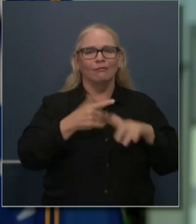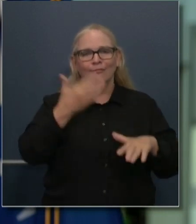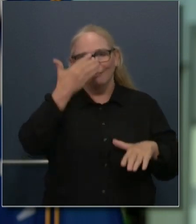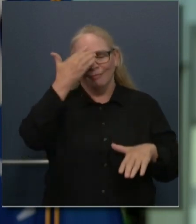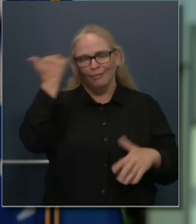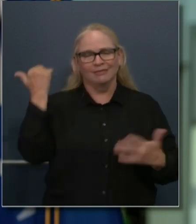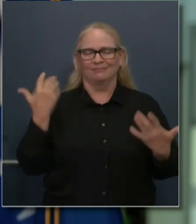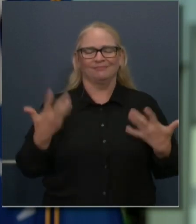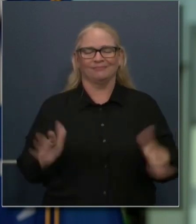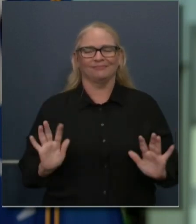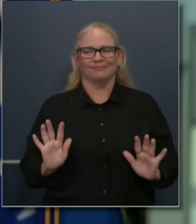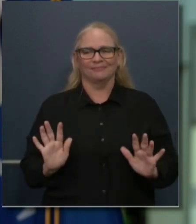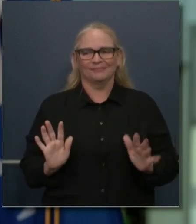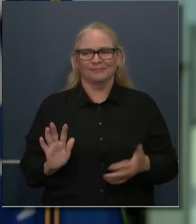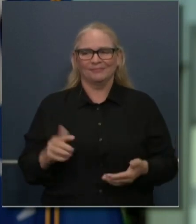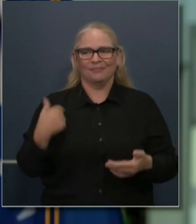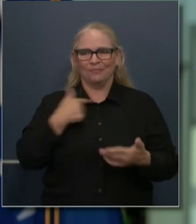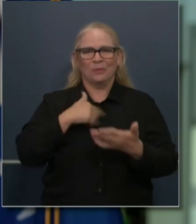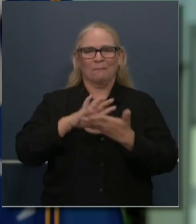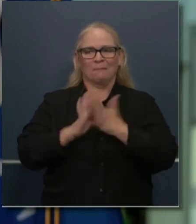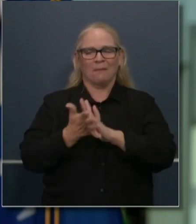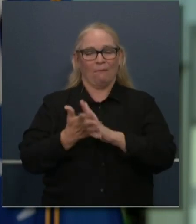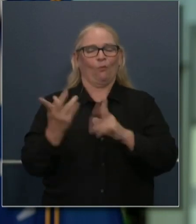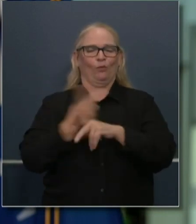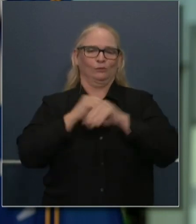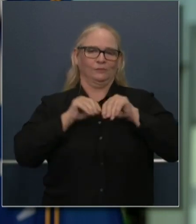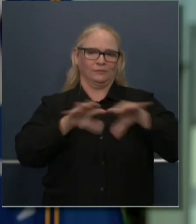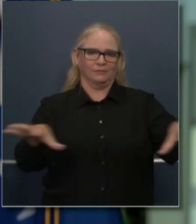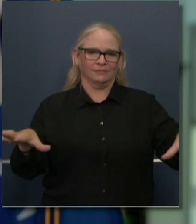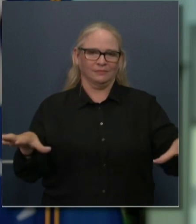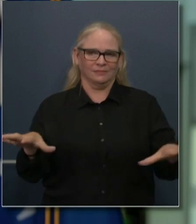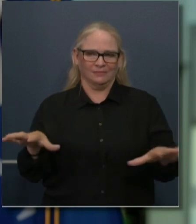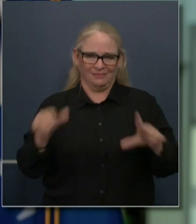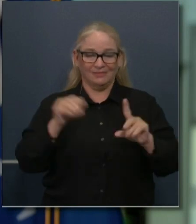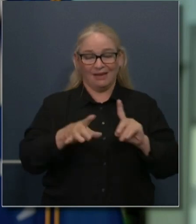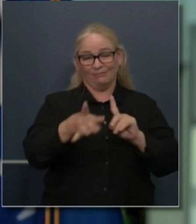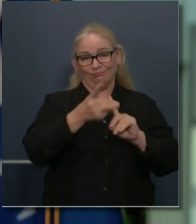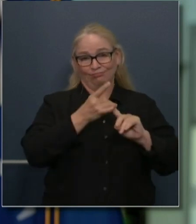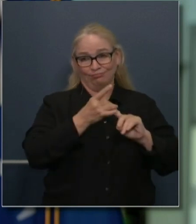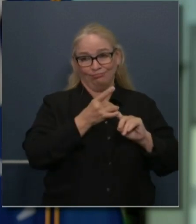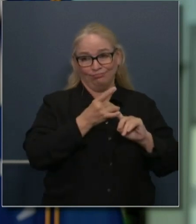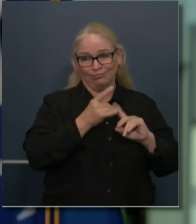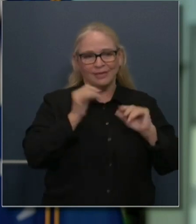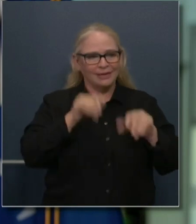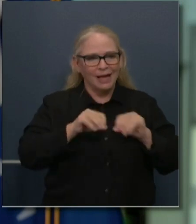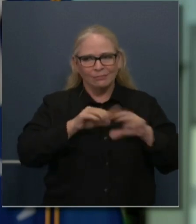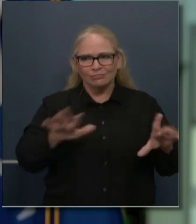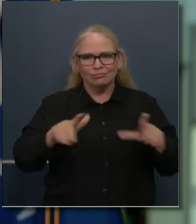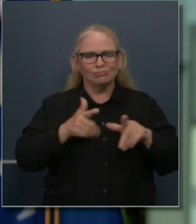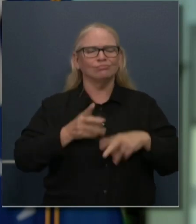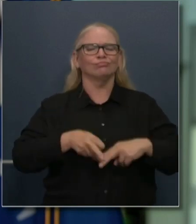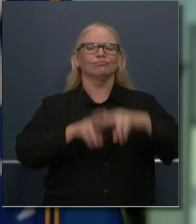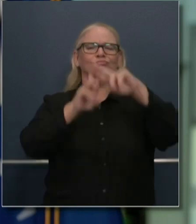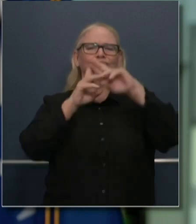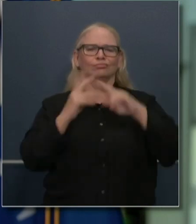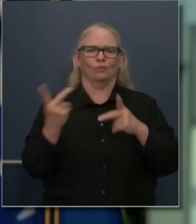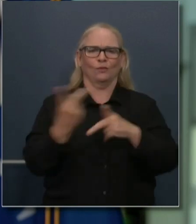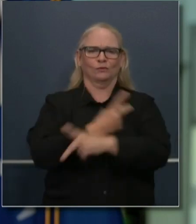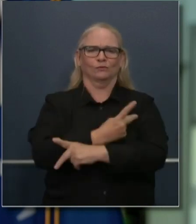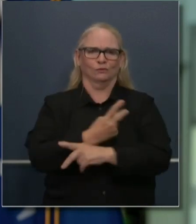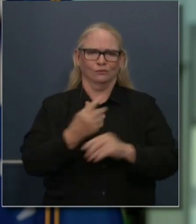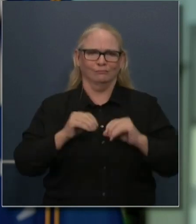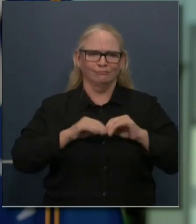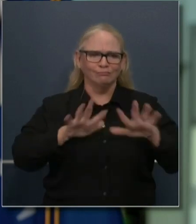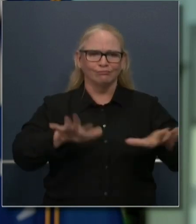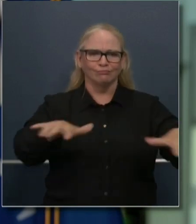where it's more, not less likely, that we'll see an increase in the spread, in the transmission of the virus.